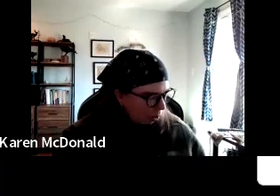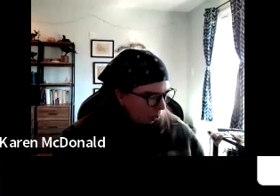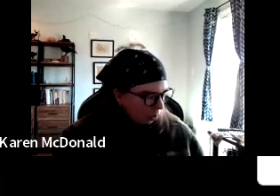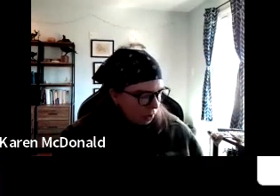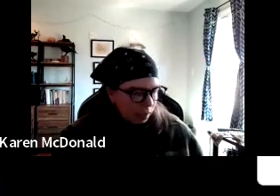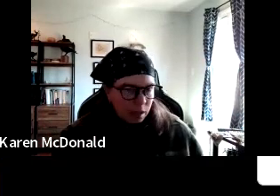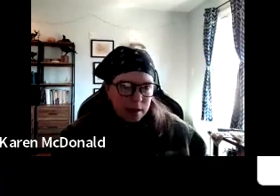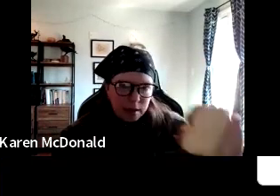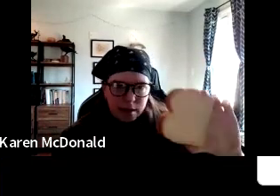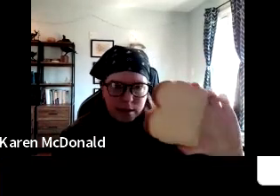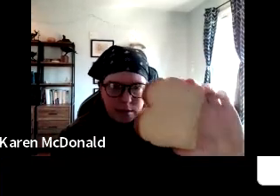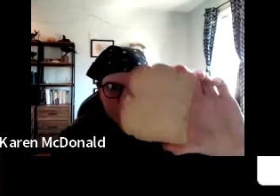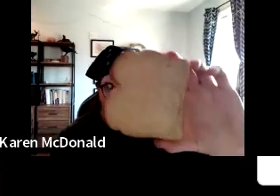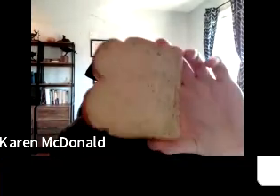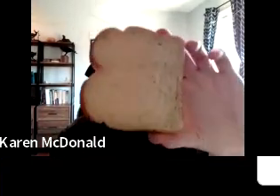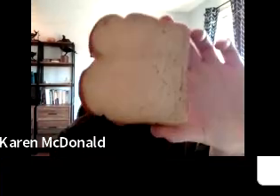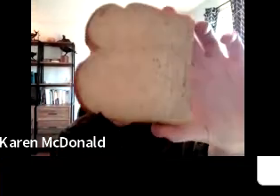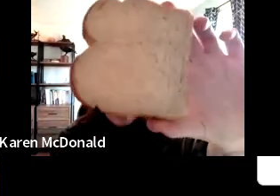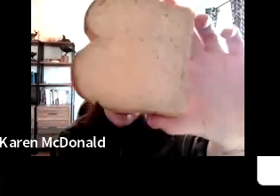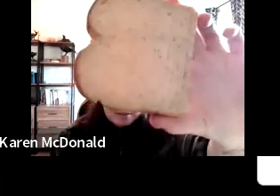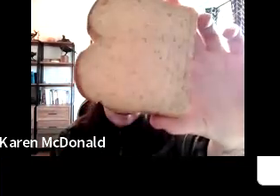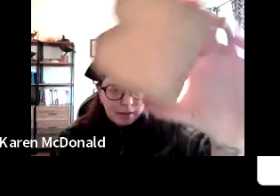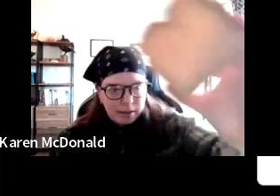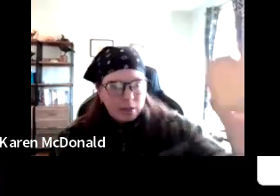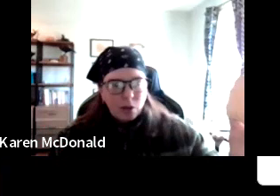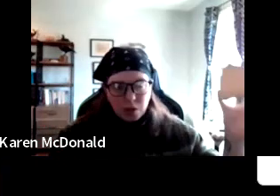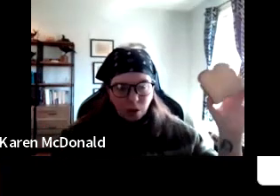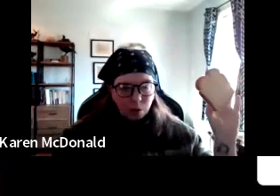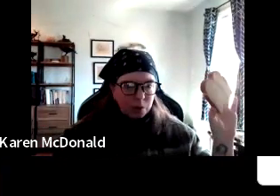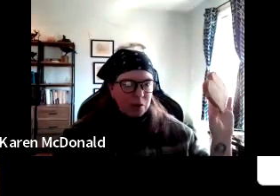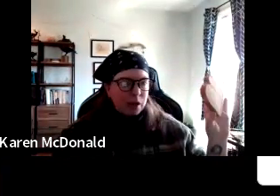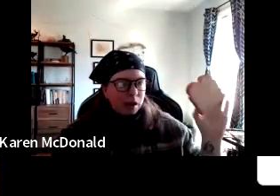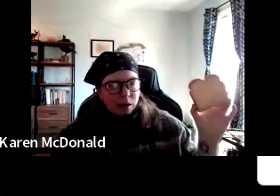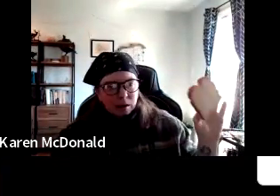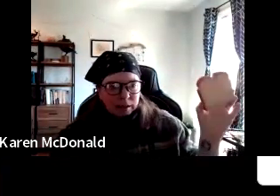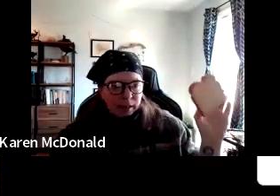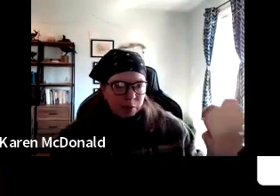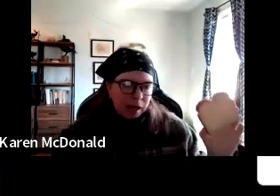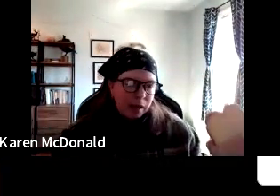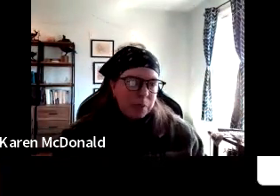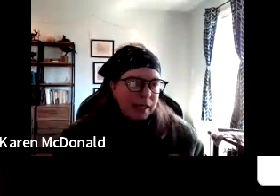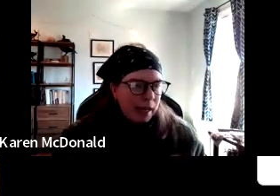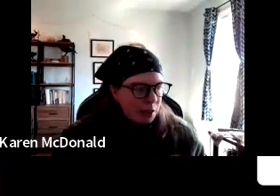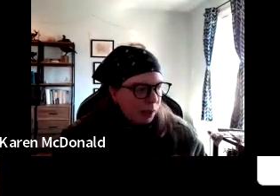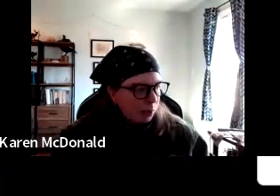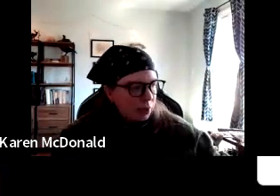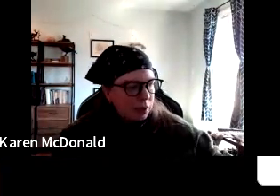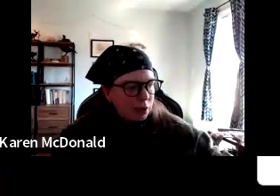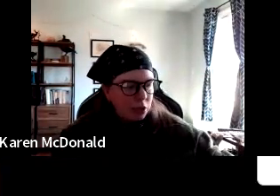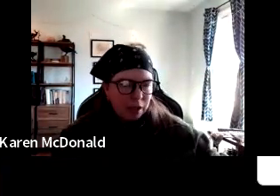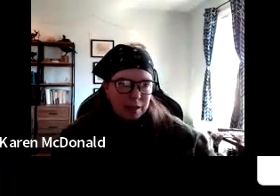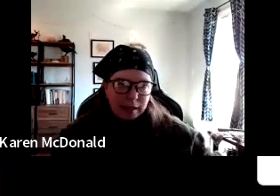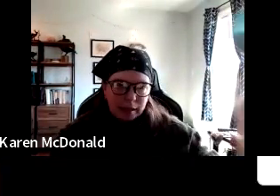seen holes in bread that you eat? Those holes are left behind by gas